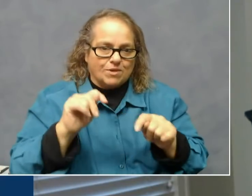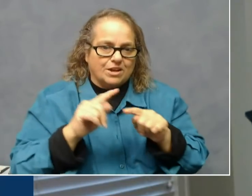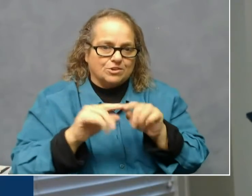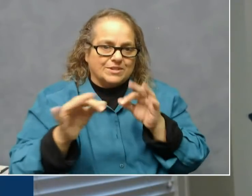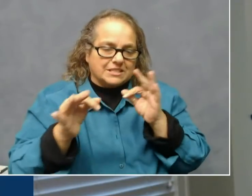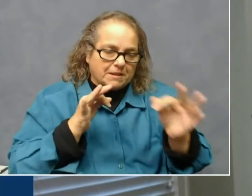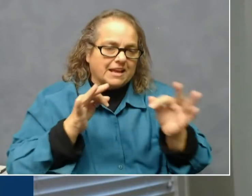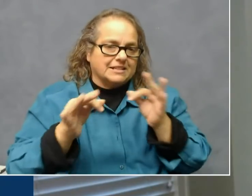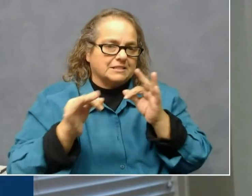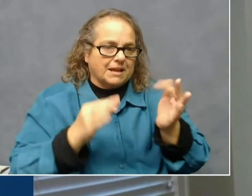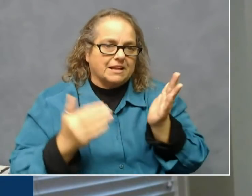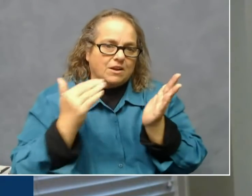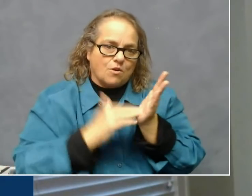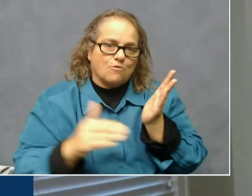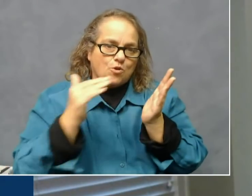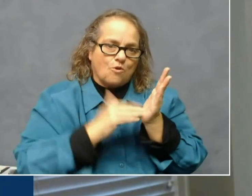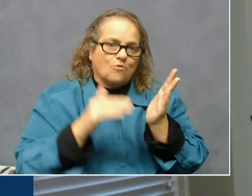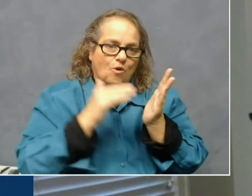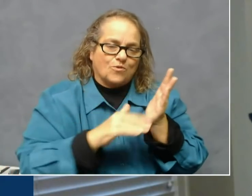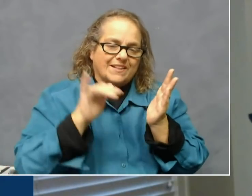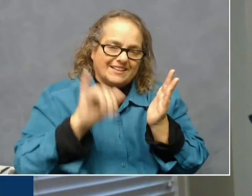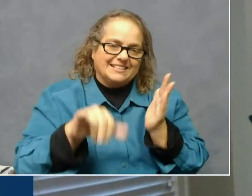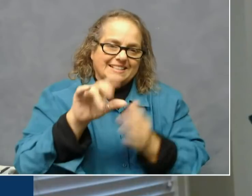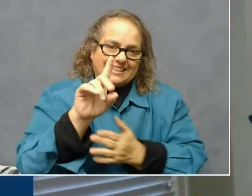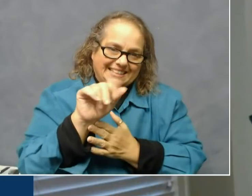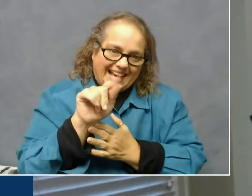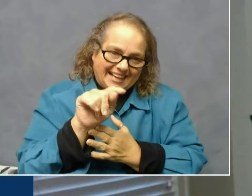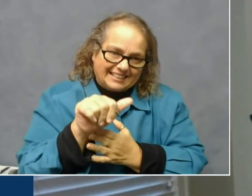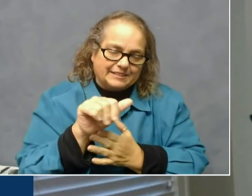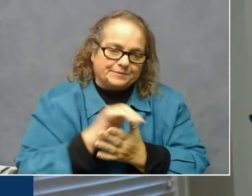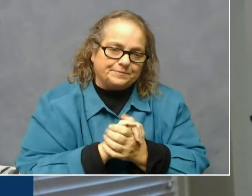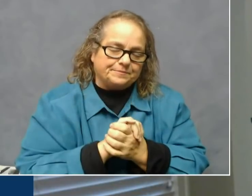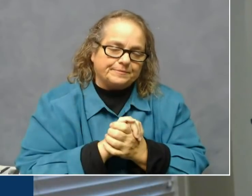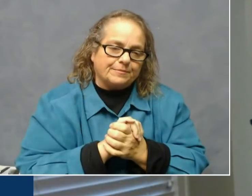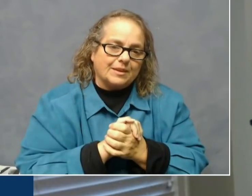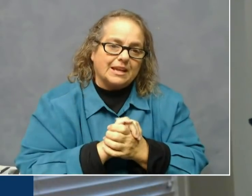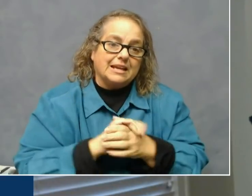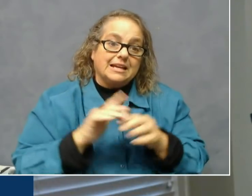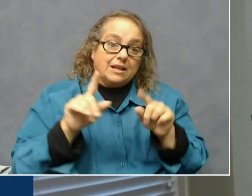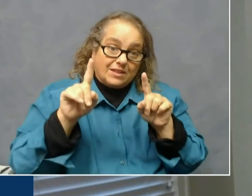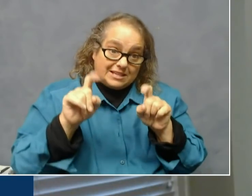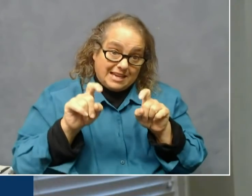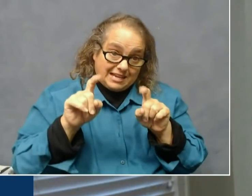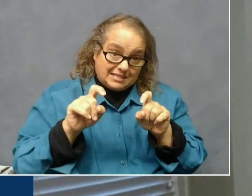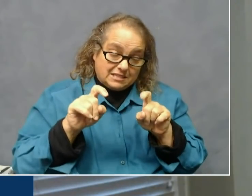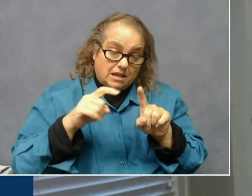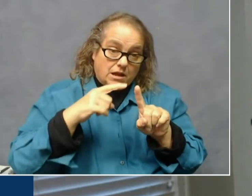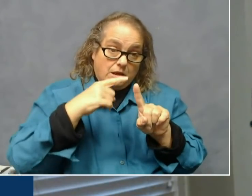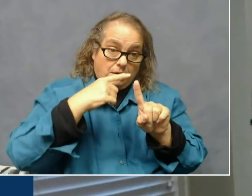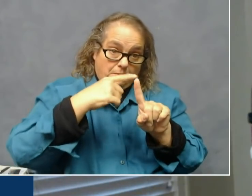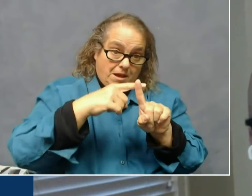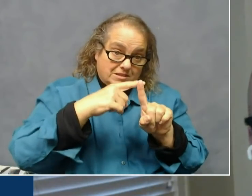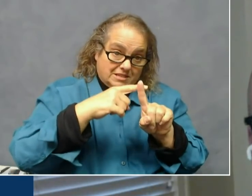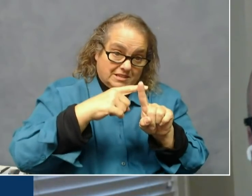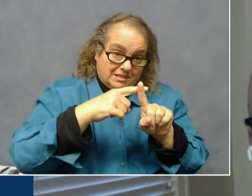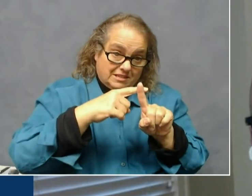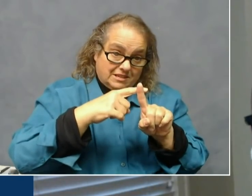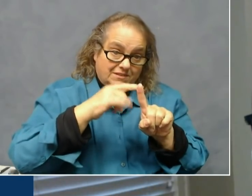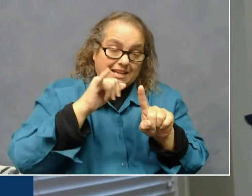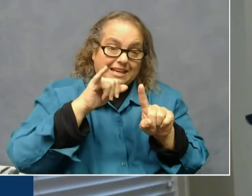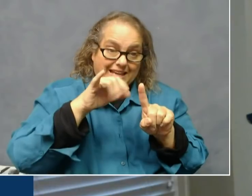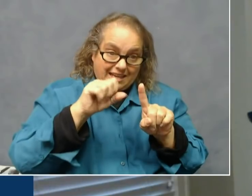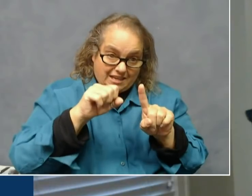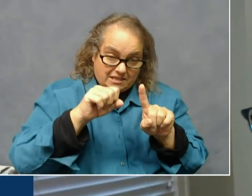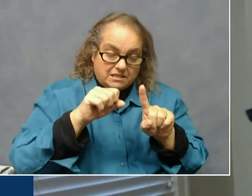repeatedly. The test positivity is a surrogate for adequacy of testing available to people.